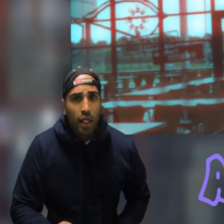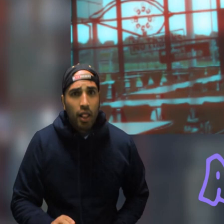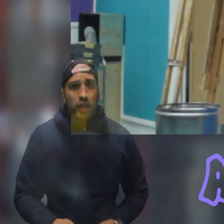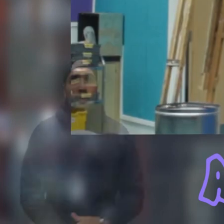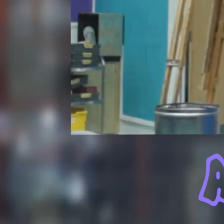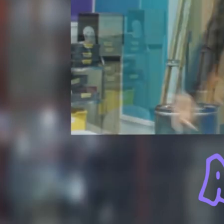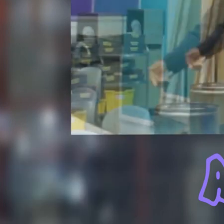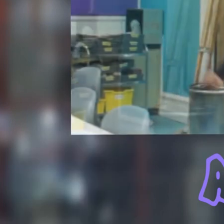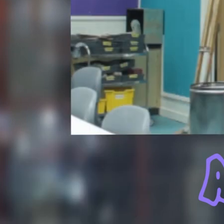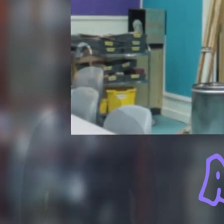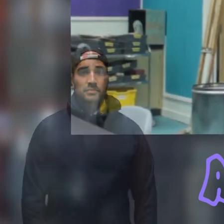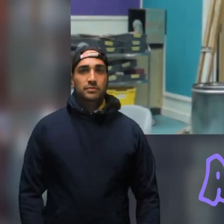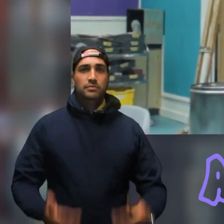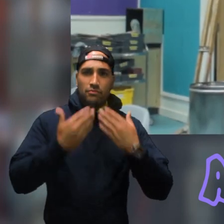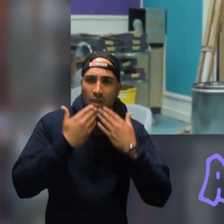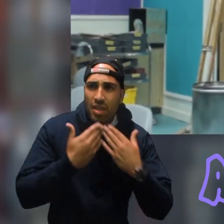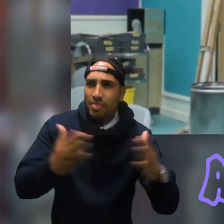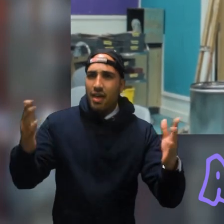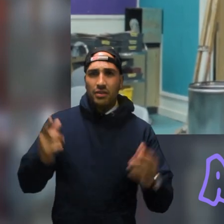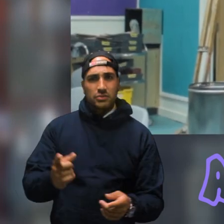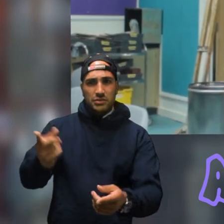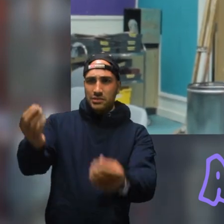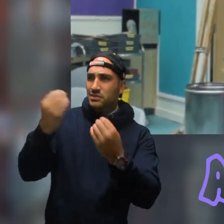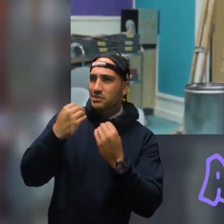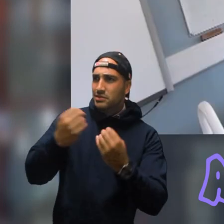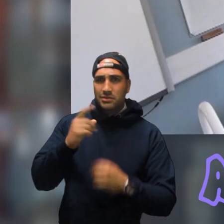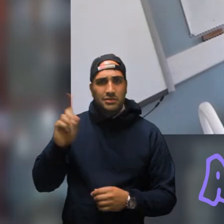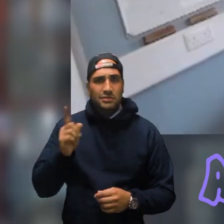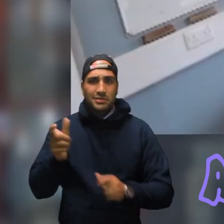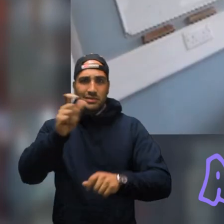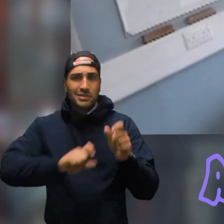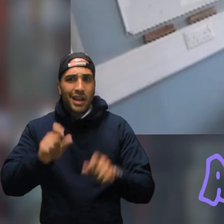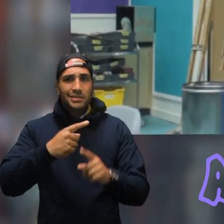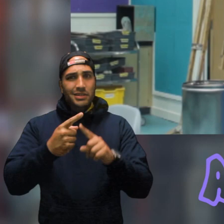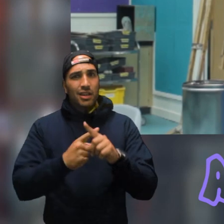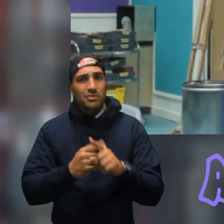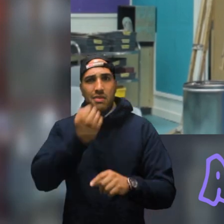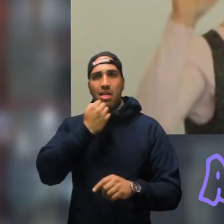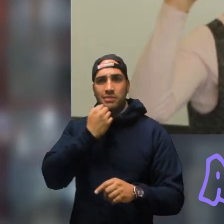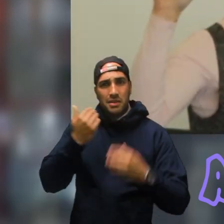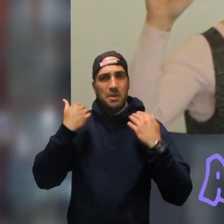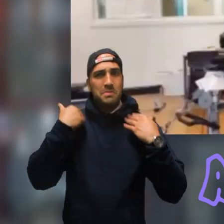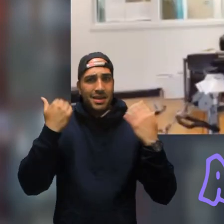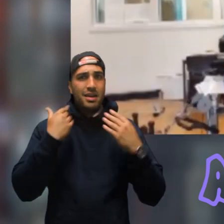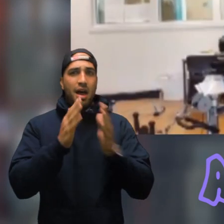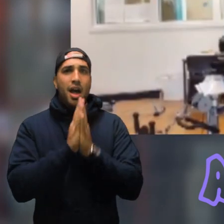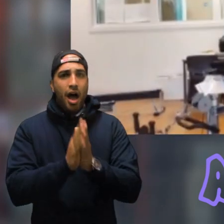like a snapback. Oh gosh. But let's give thanks to your teachers. They're the ones who teach you science, English,